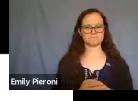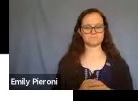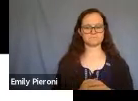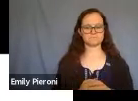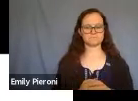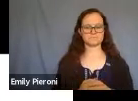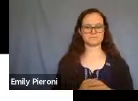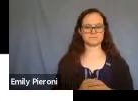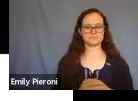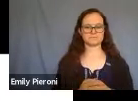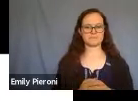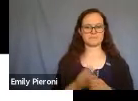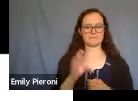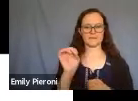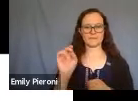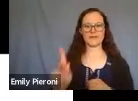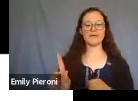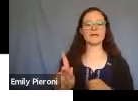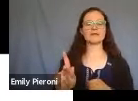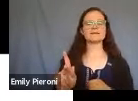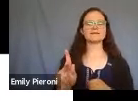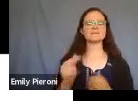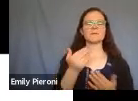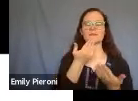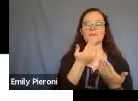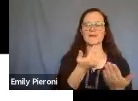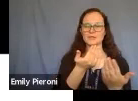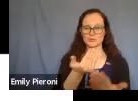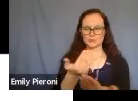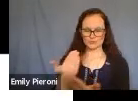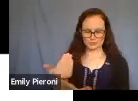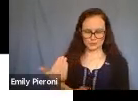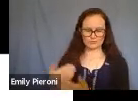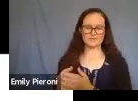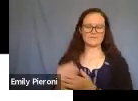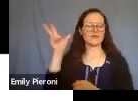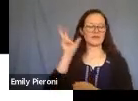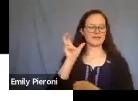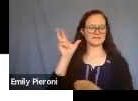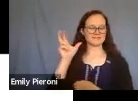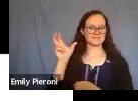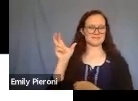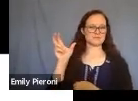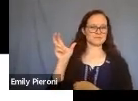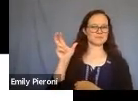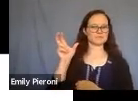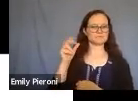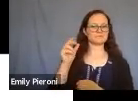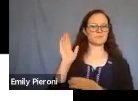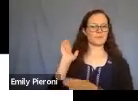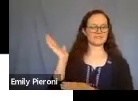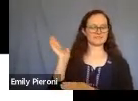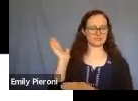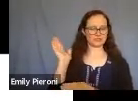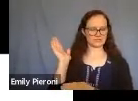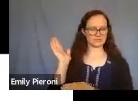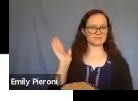All right. Well, thank you, I guess, for listening to our presentation.